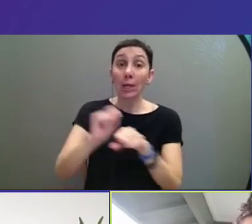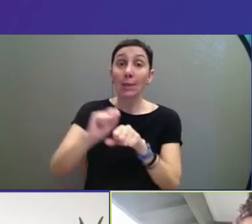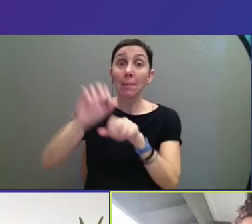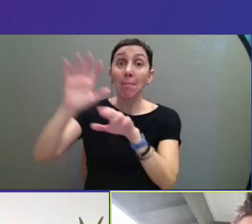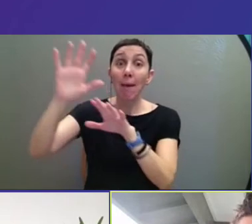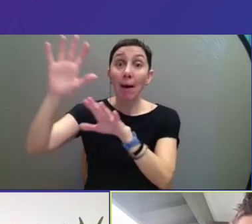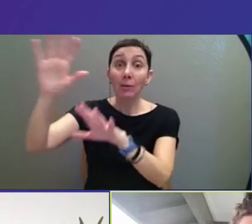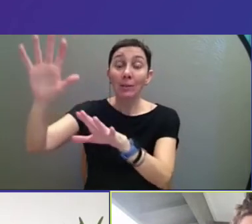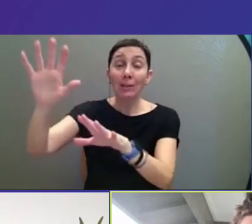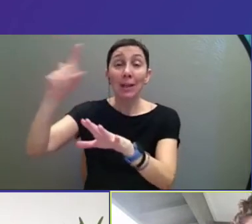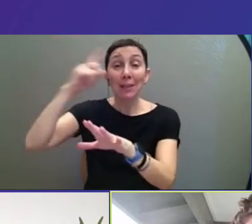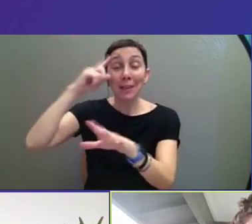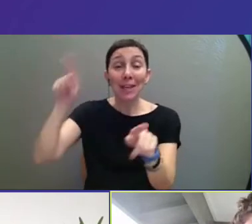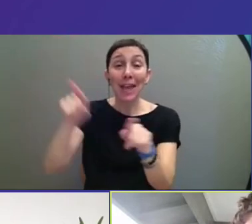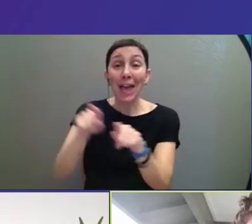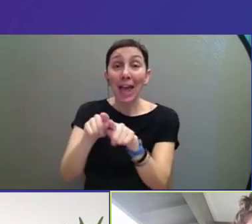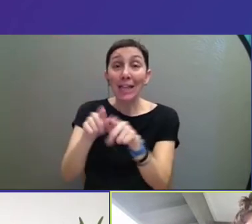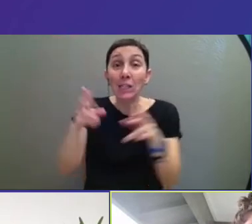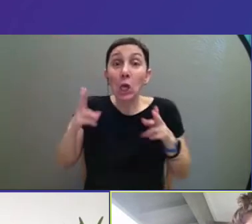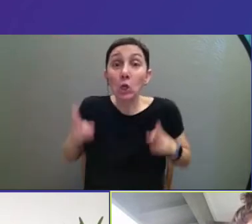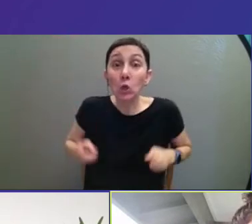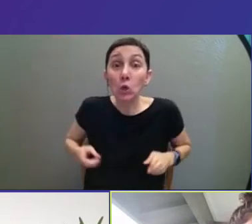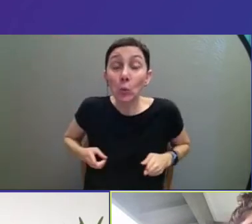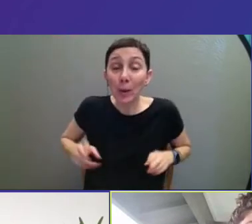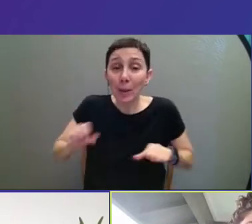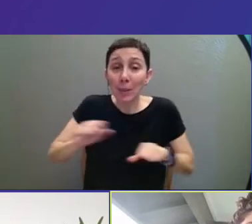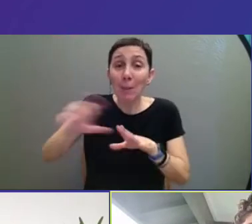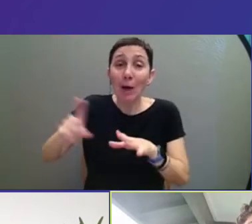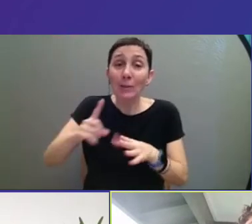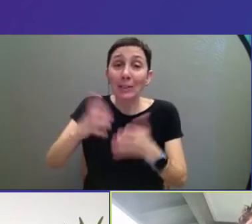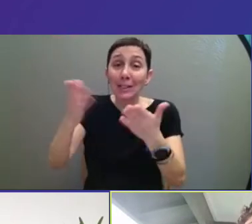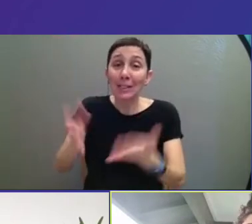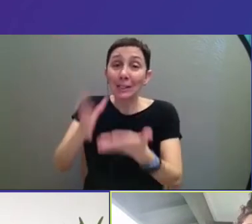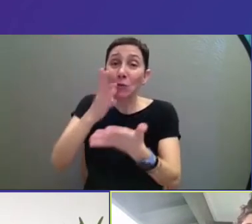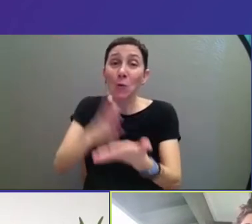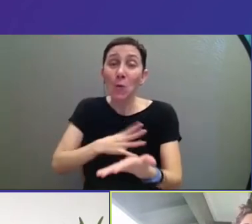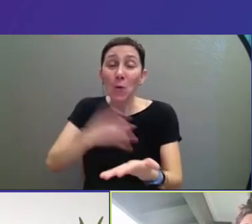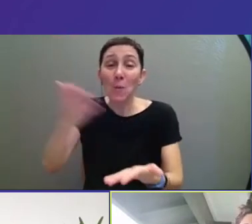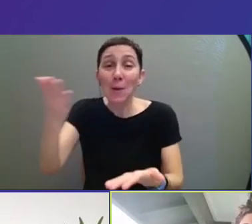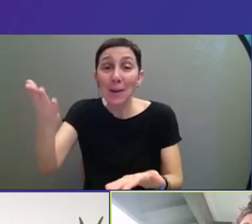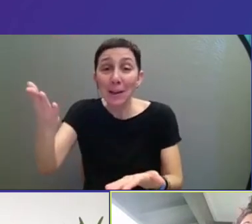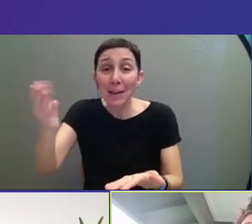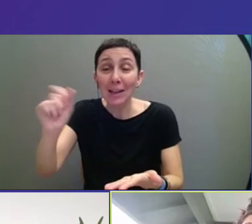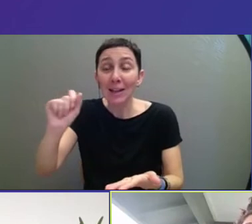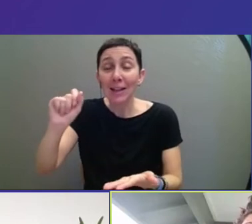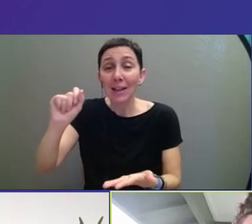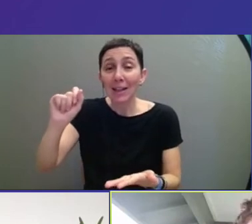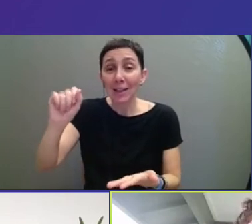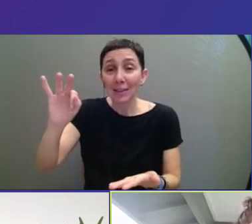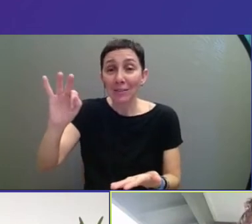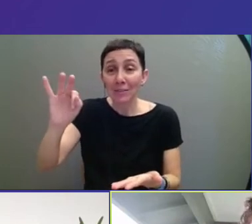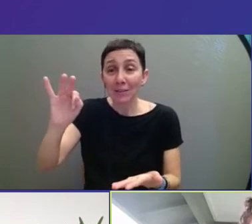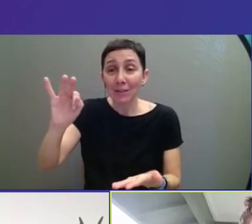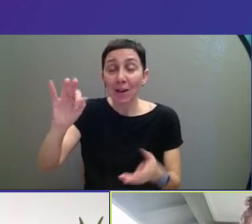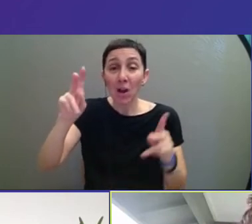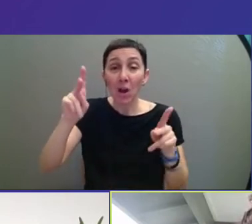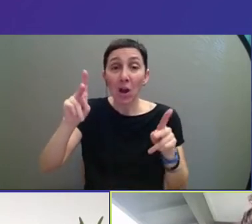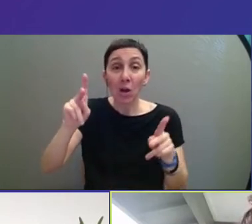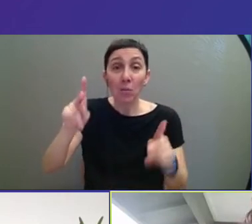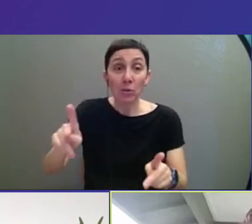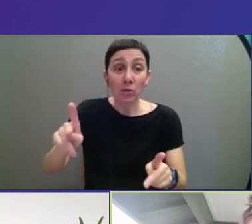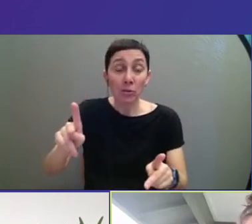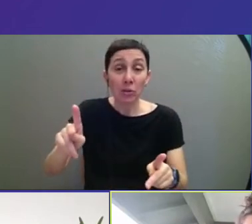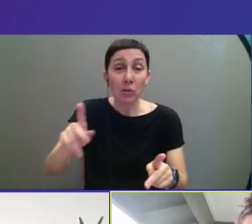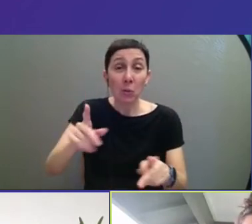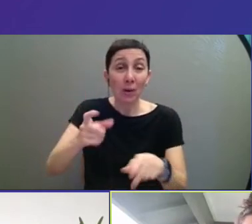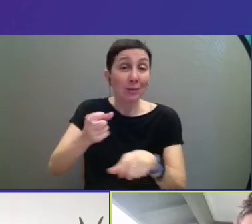her and think of her as a human or as a woman, and say, if a person was being violated